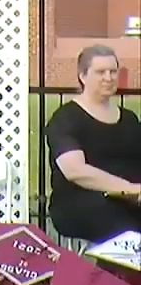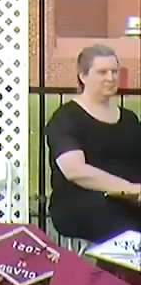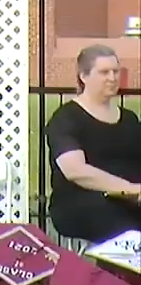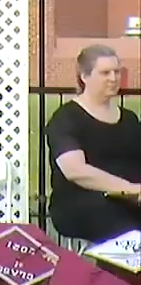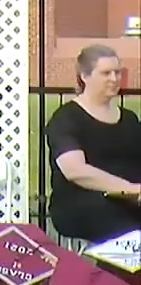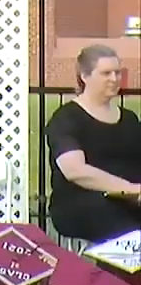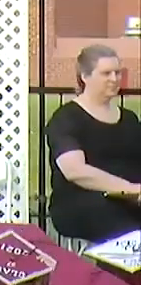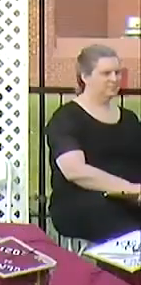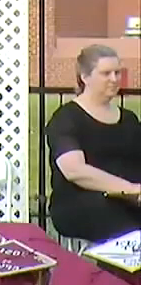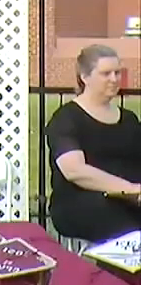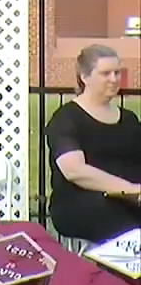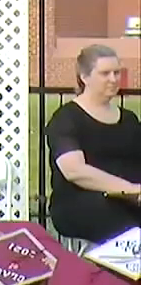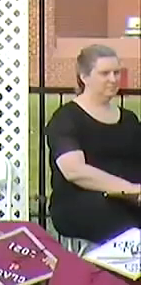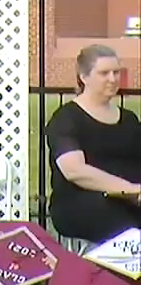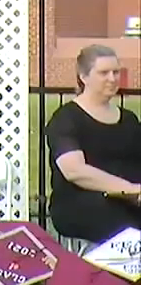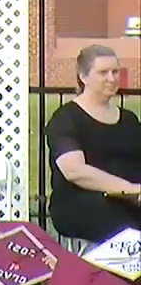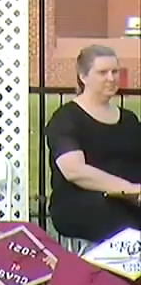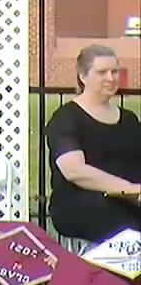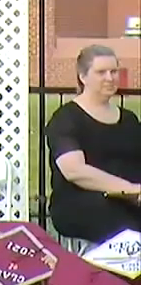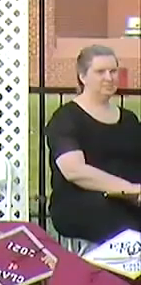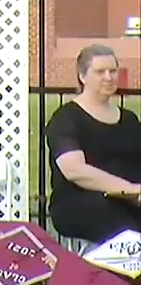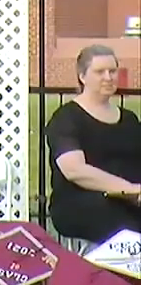Colby Dwayne Milbrandt.